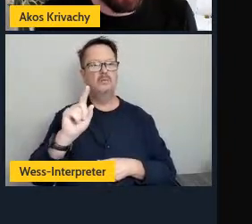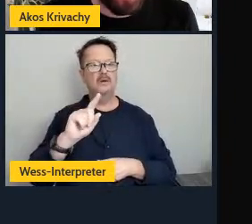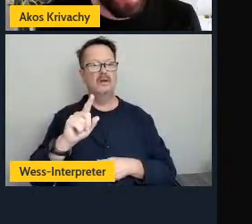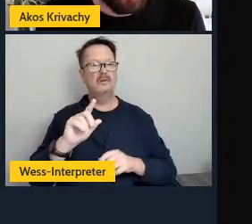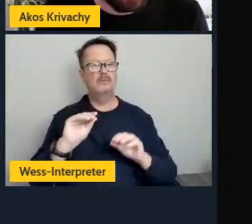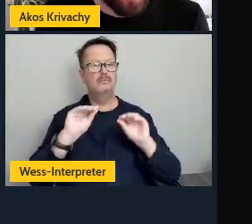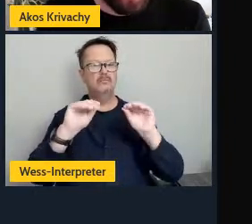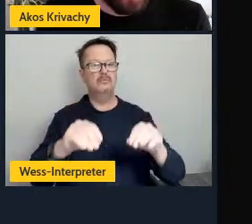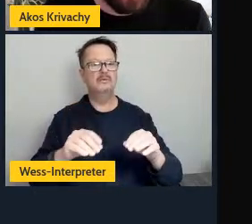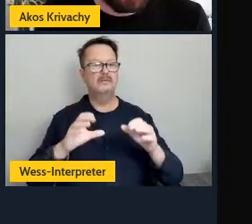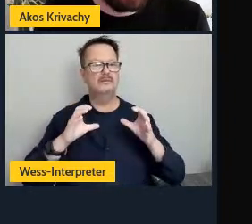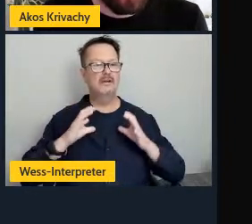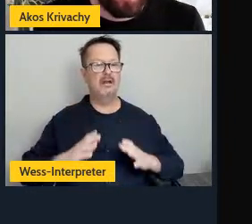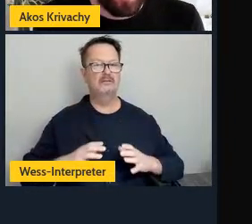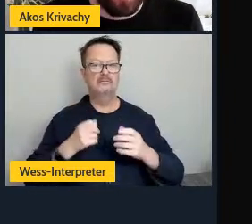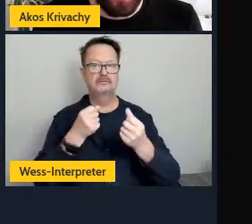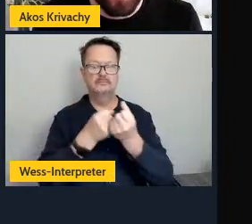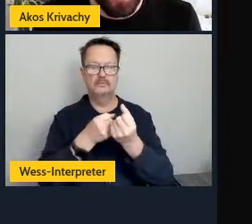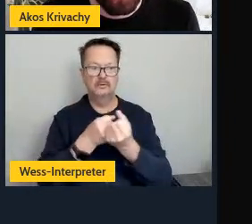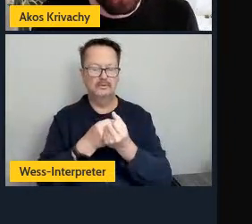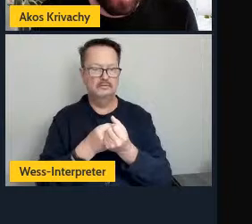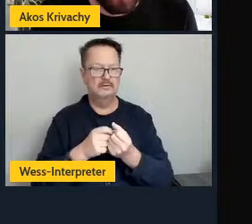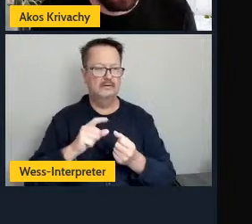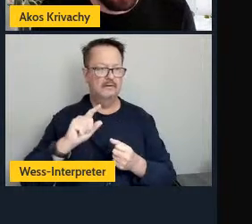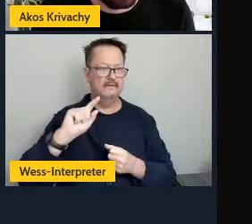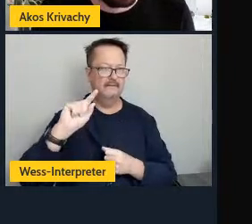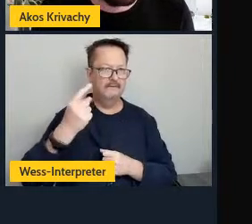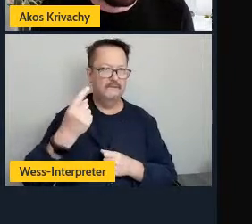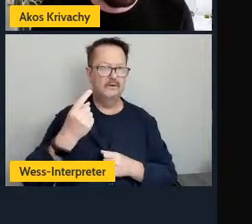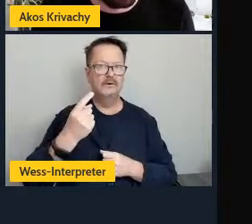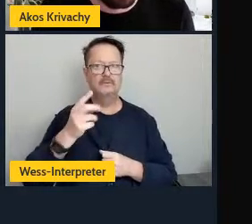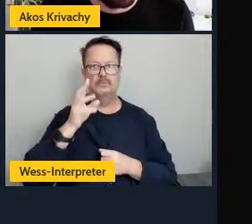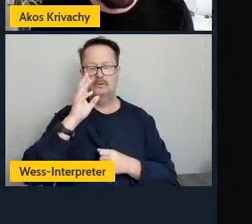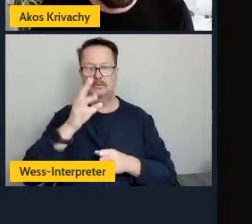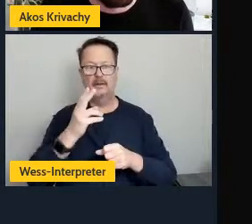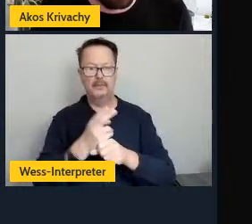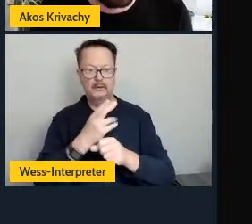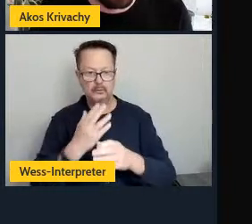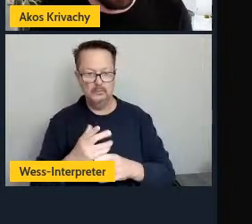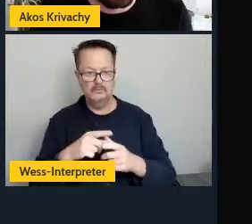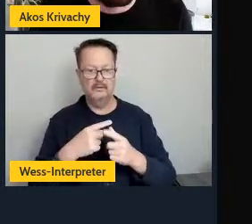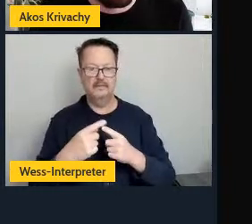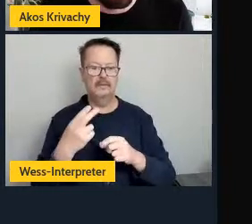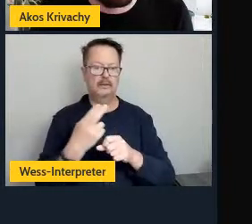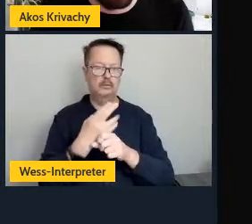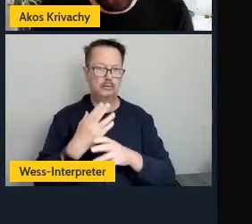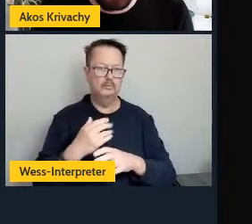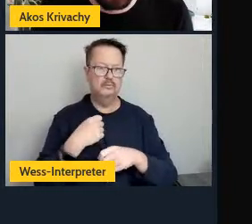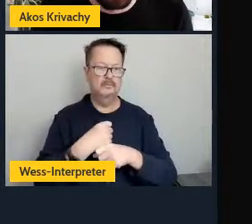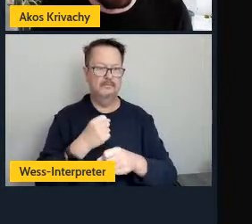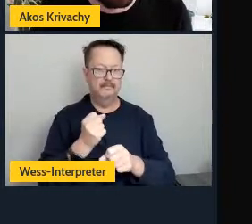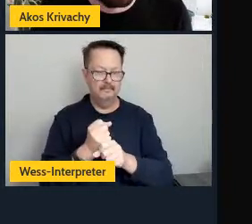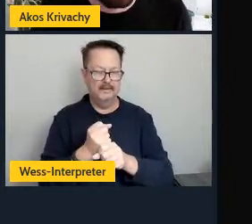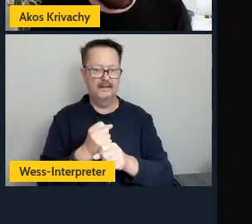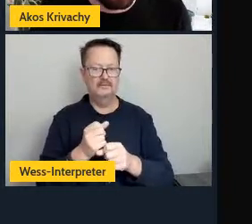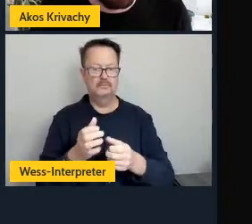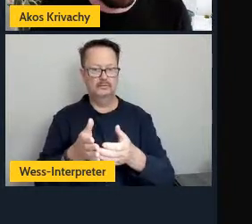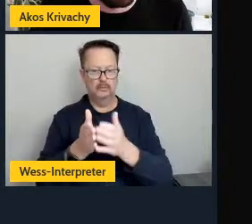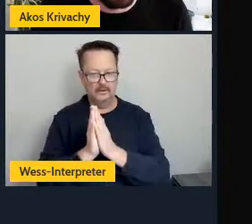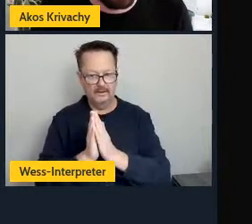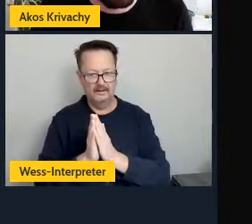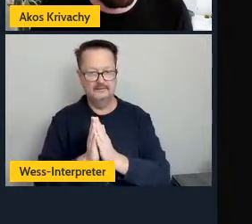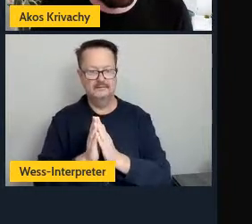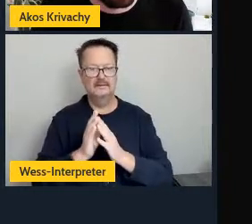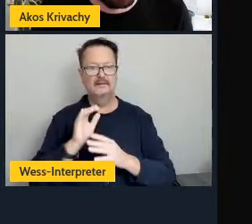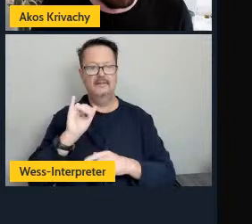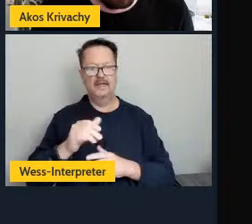customer support. So first we create a new user. Then this user makes a GraphQL request. This goes via